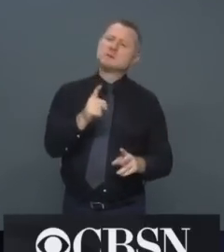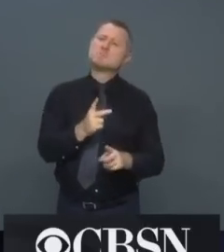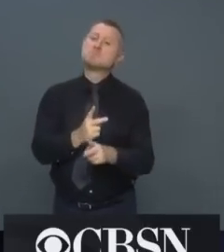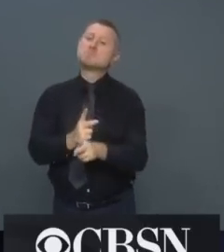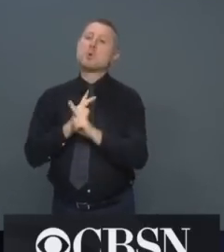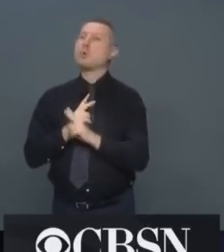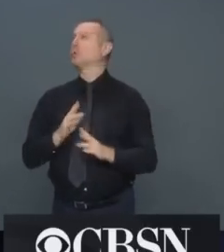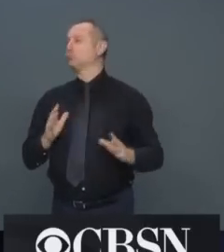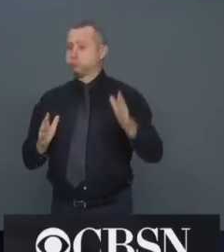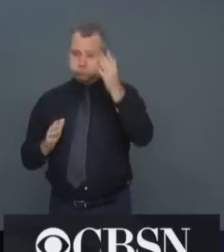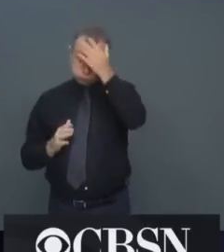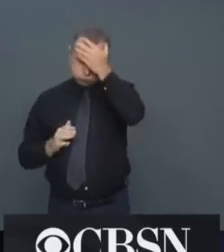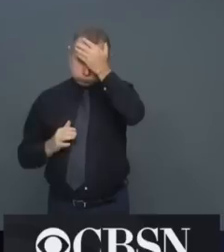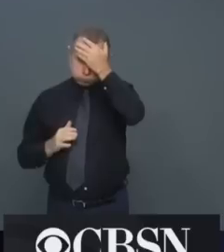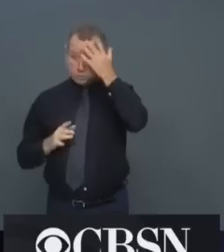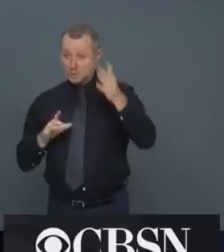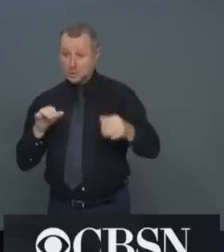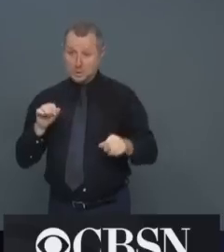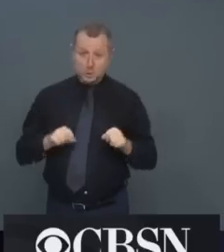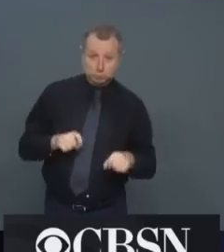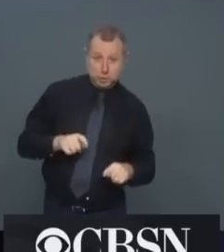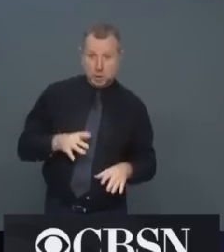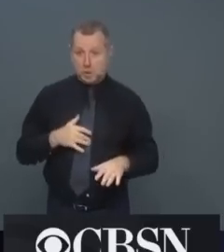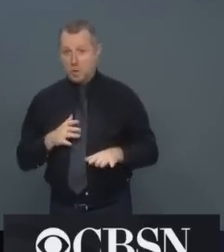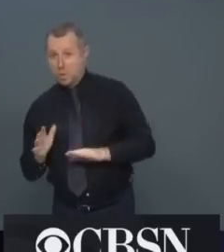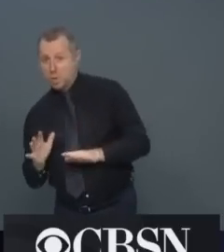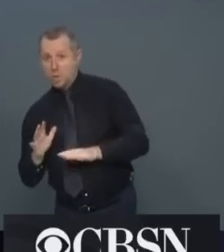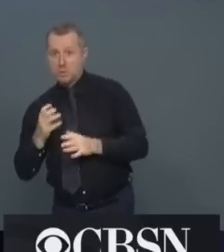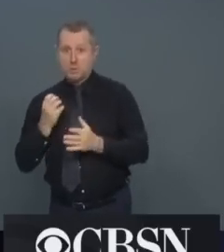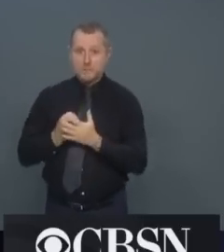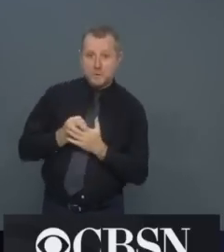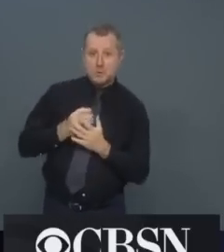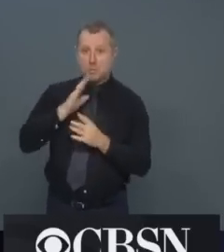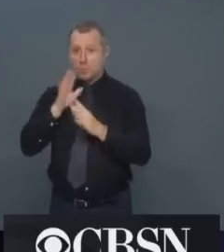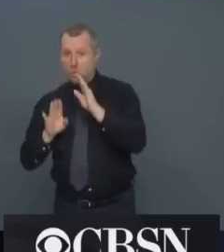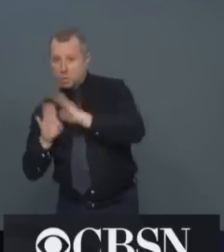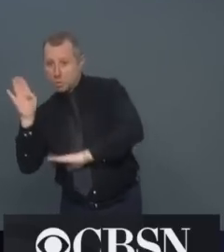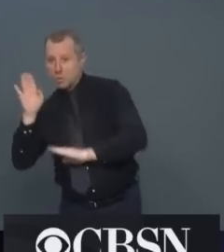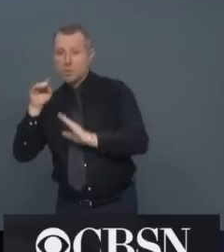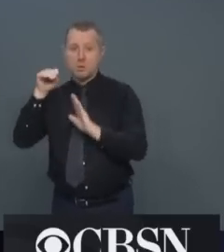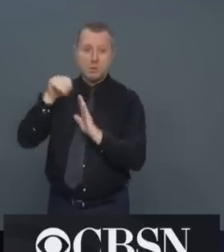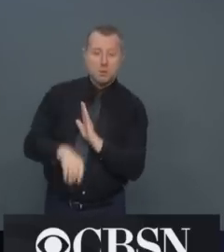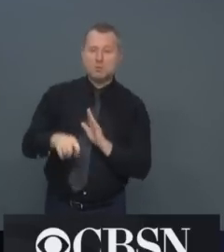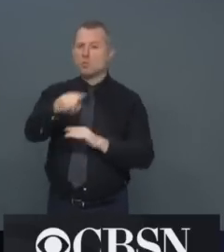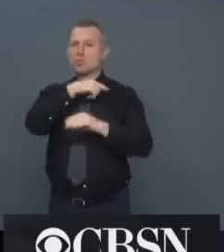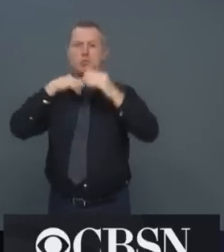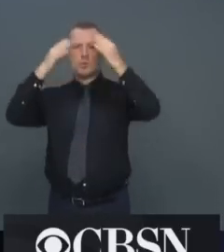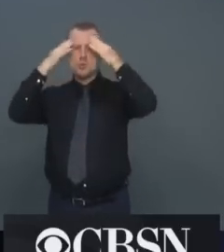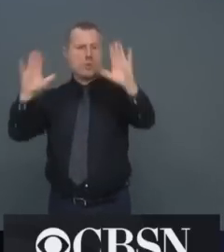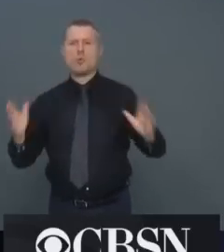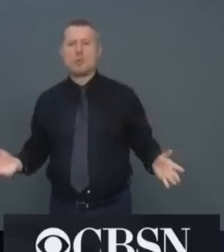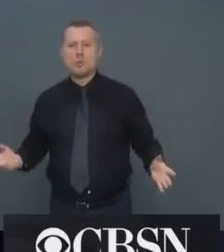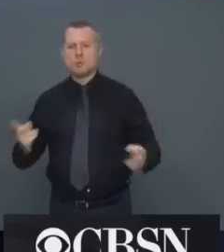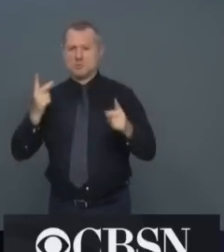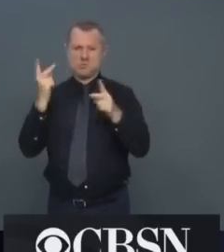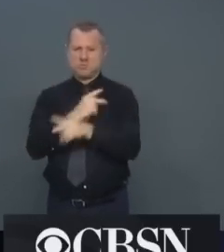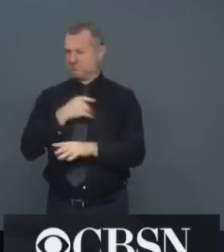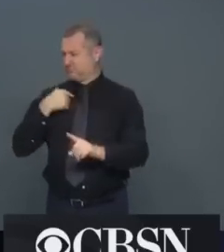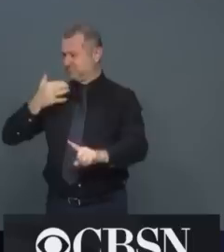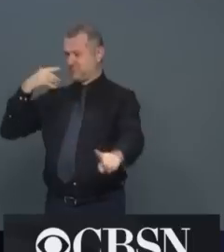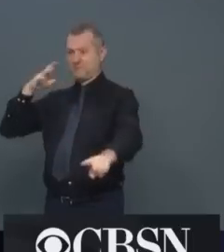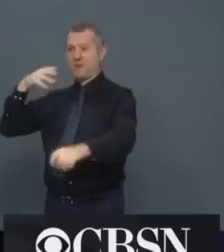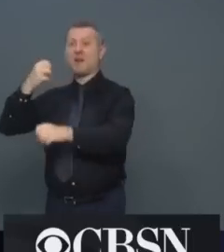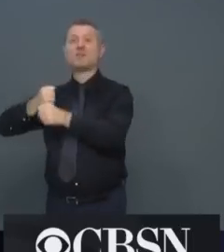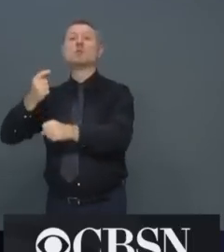economic environment that you have seen in over 50 years, right? And